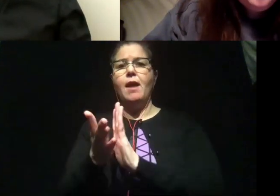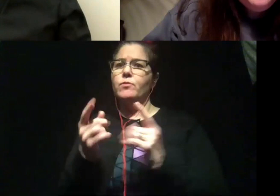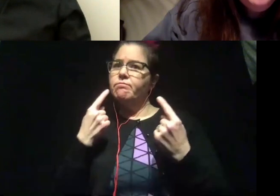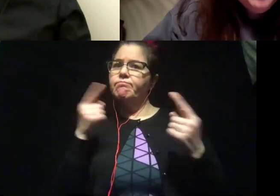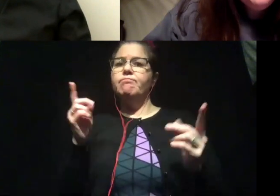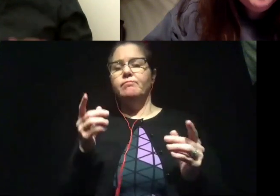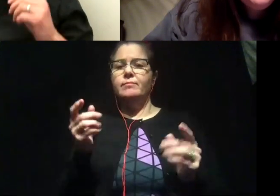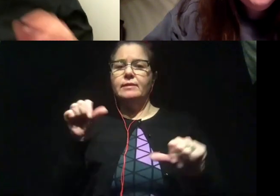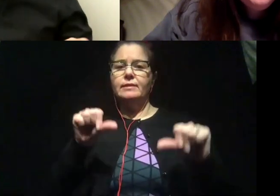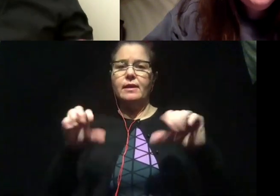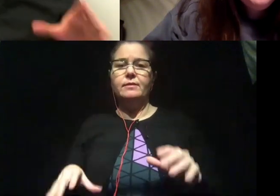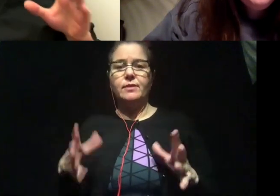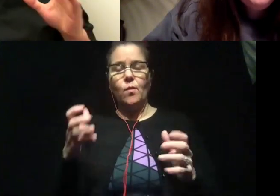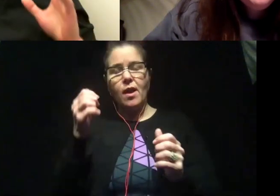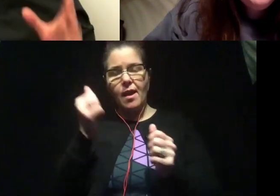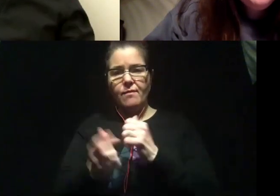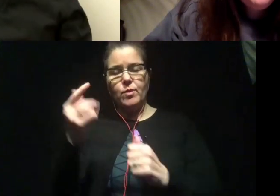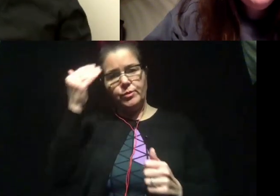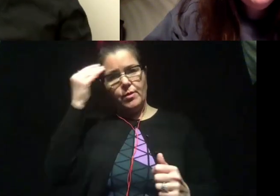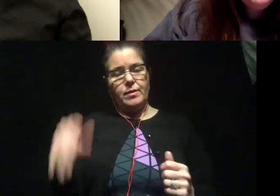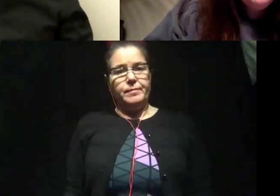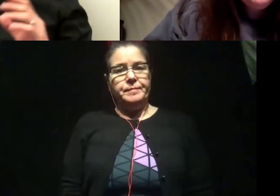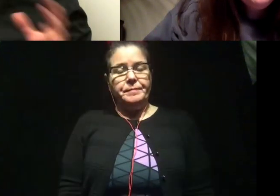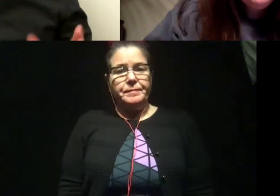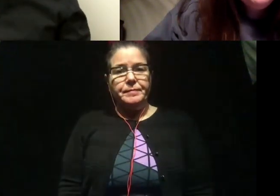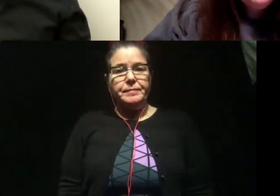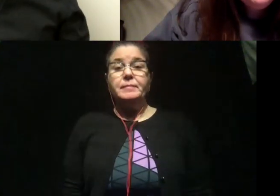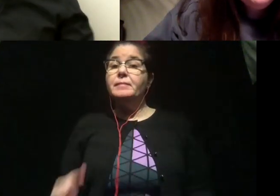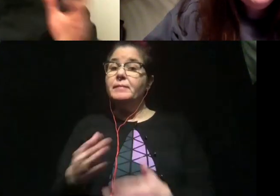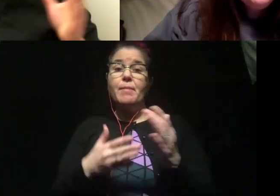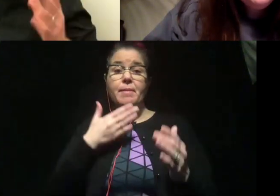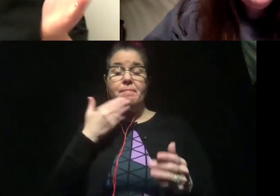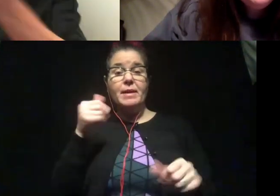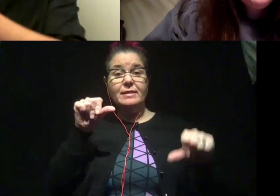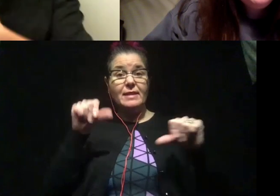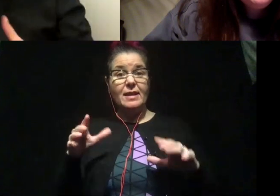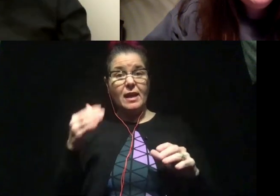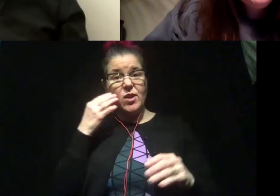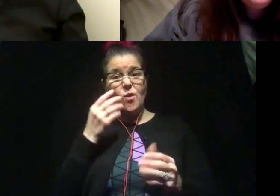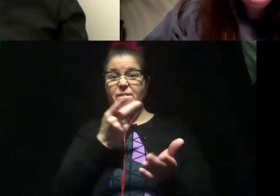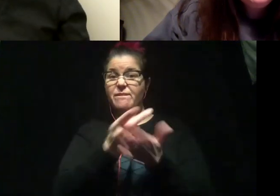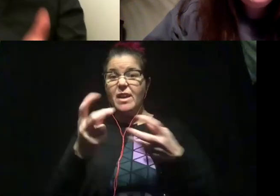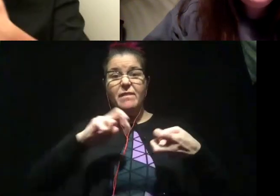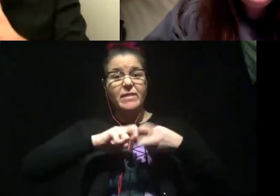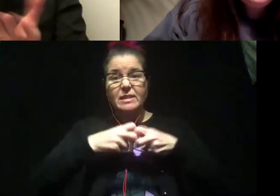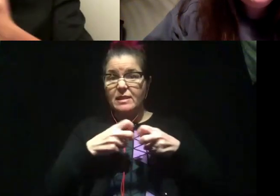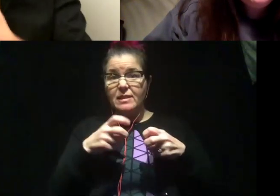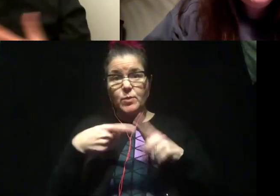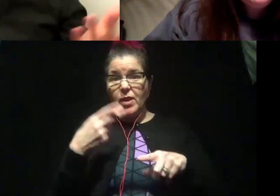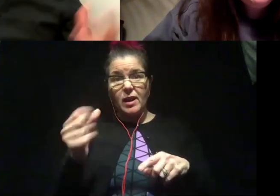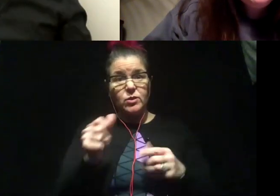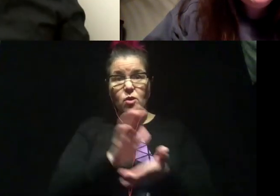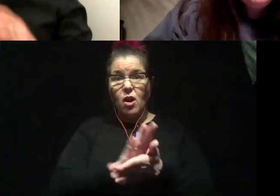scientist. And I want everybody to know that. Some of the best scientists I know like failed physics when they were in high school and